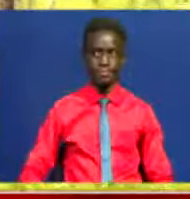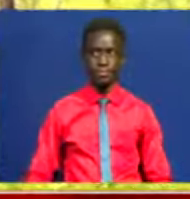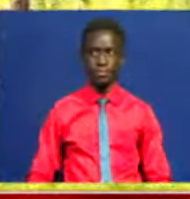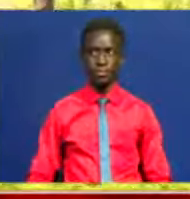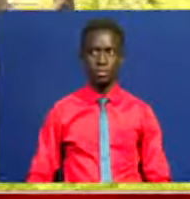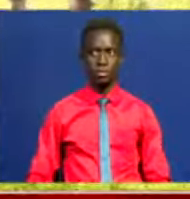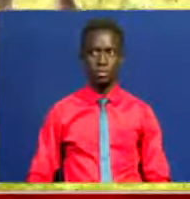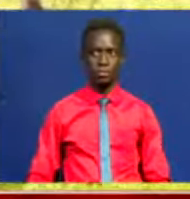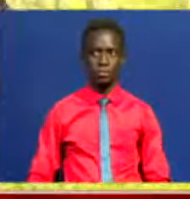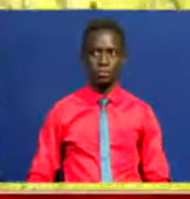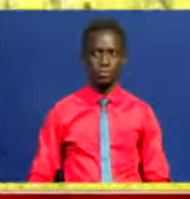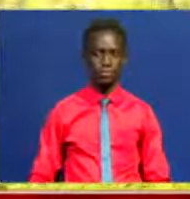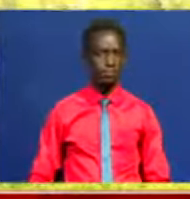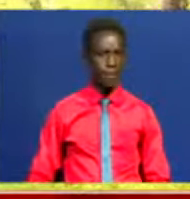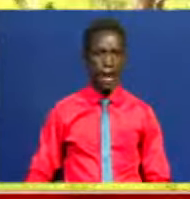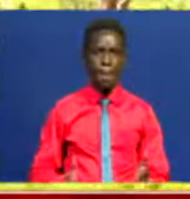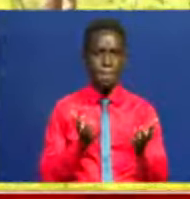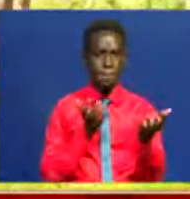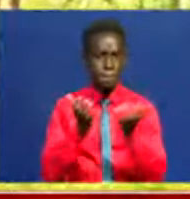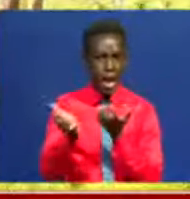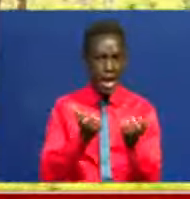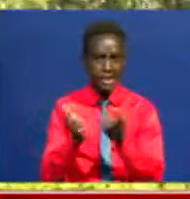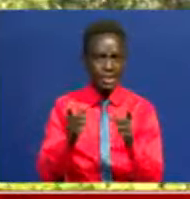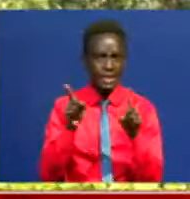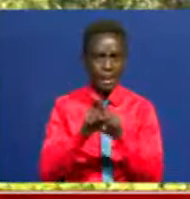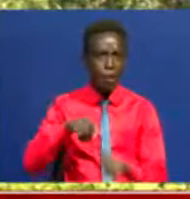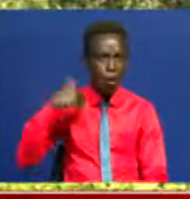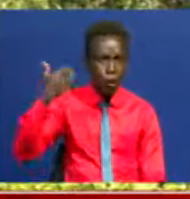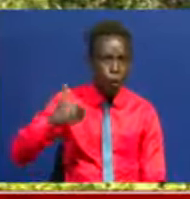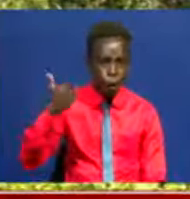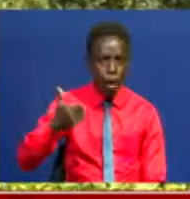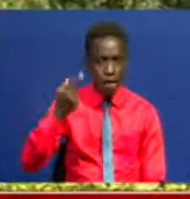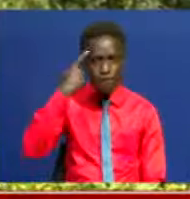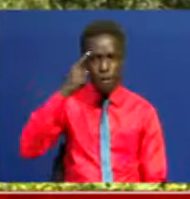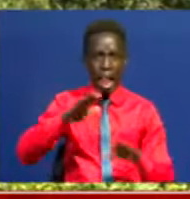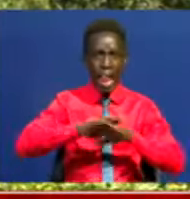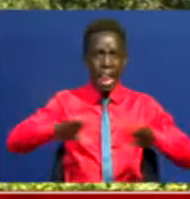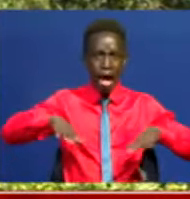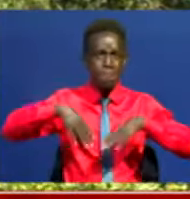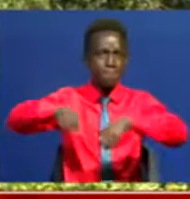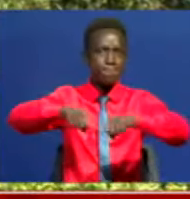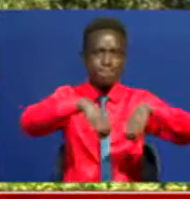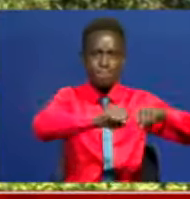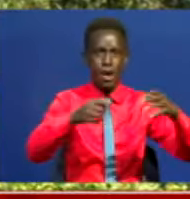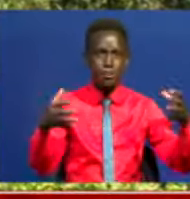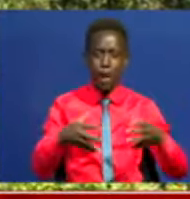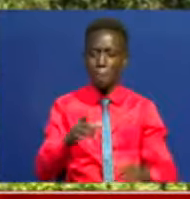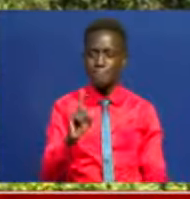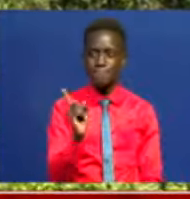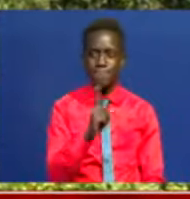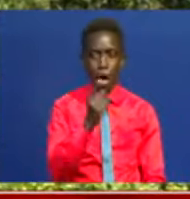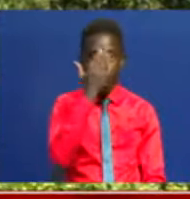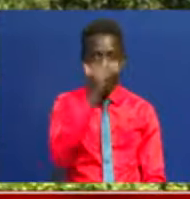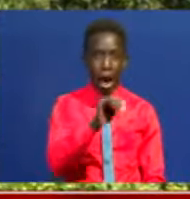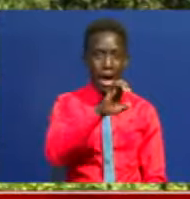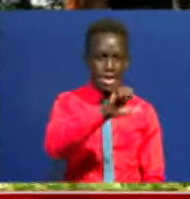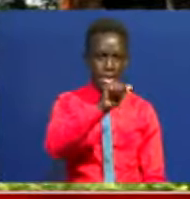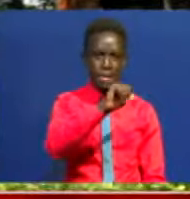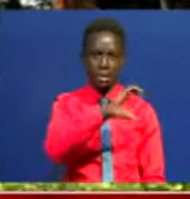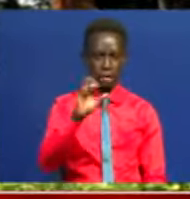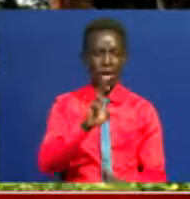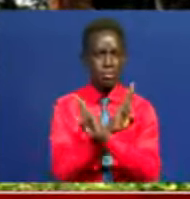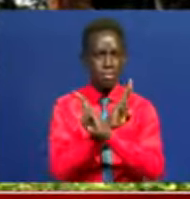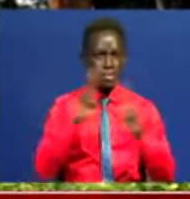It will not be business as usual for land grabbers in the country as the Ethics and Anti-Corruption Commission moves to repossess